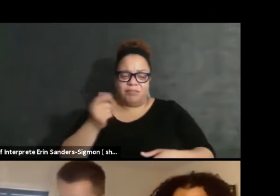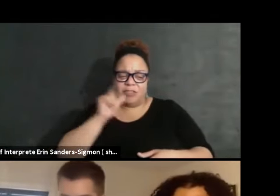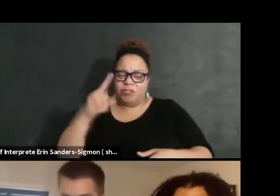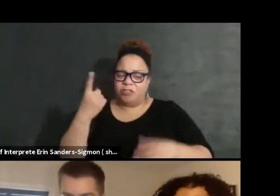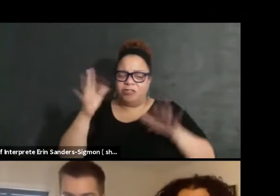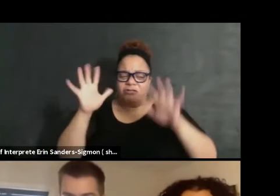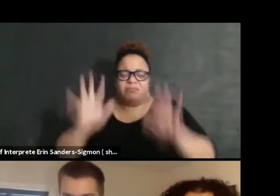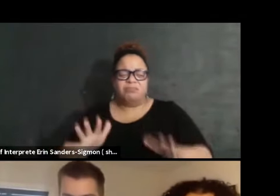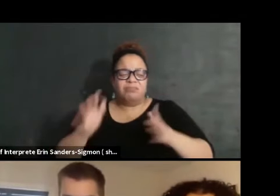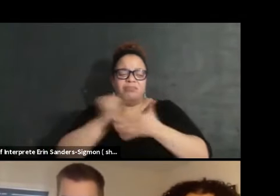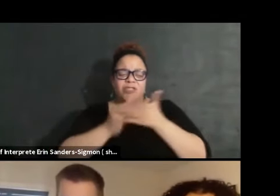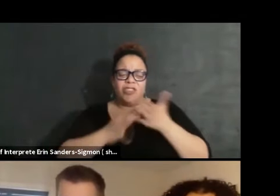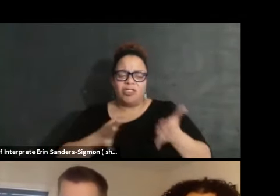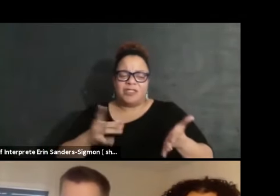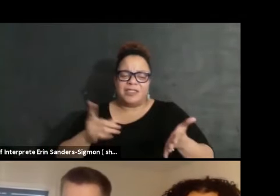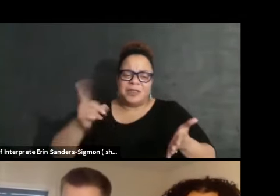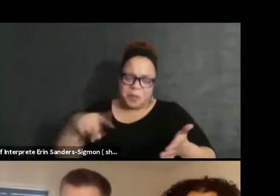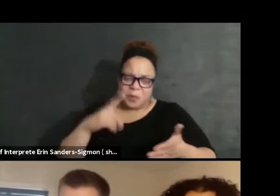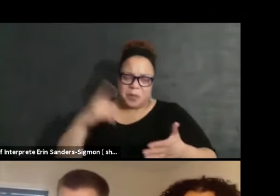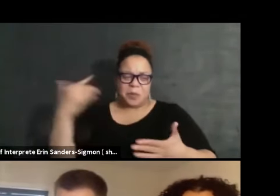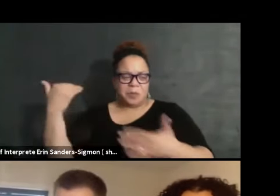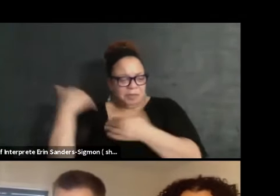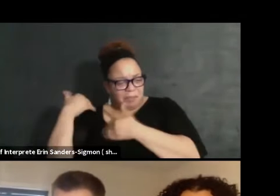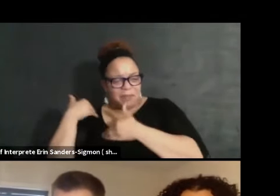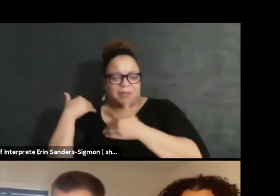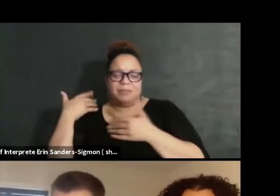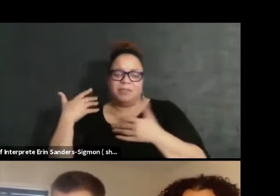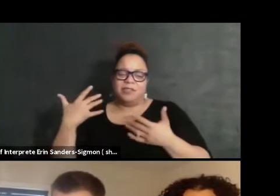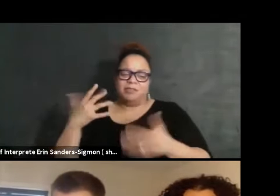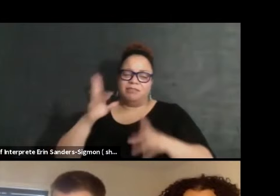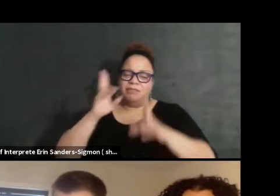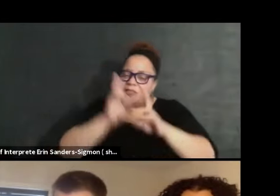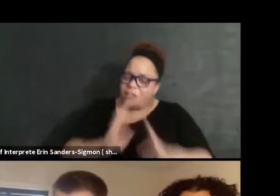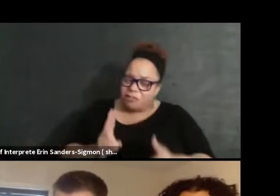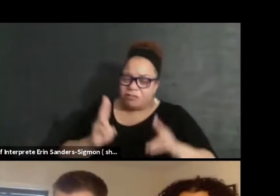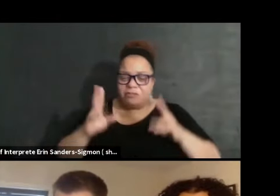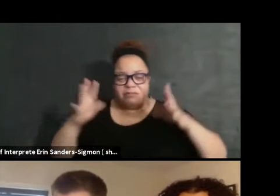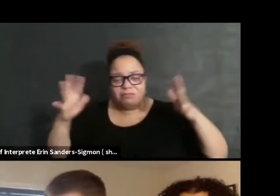responsible, accountable, dignified individuals